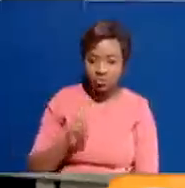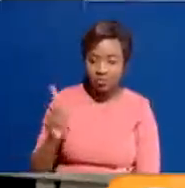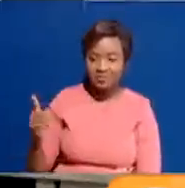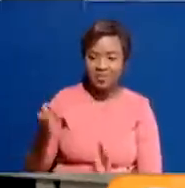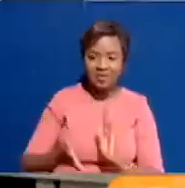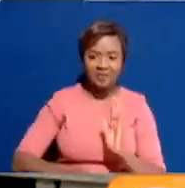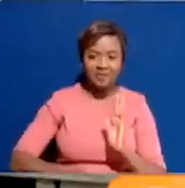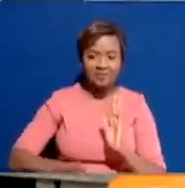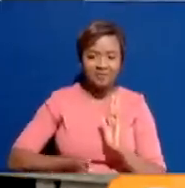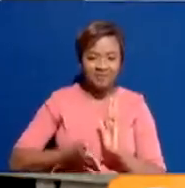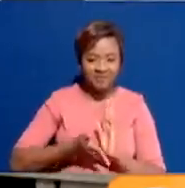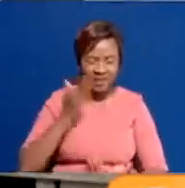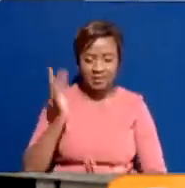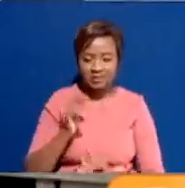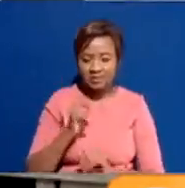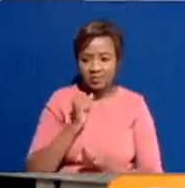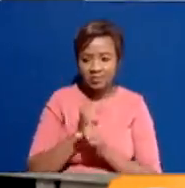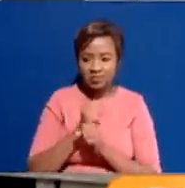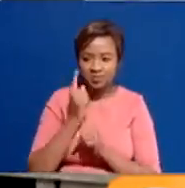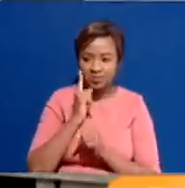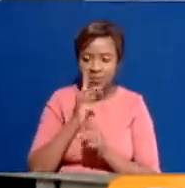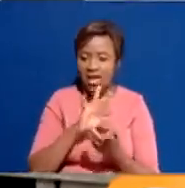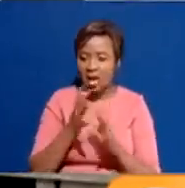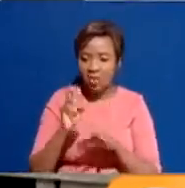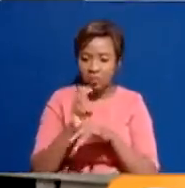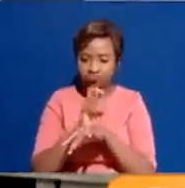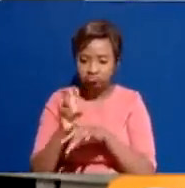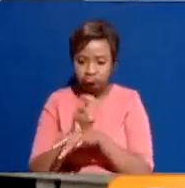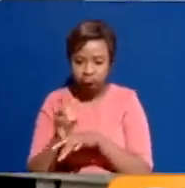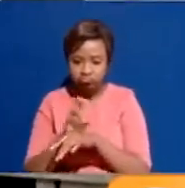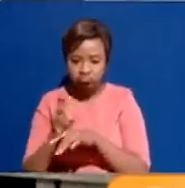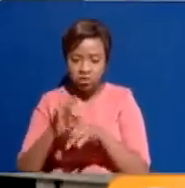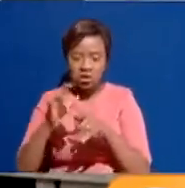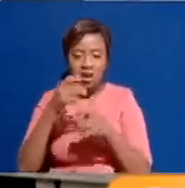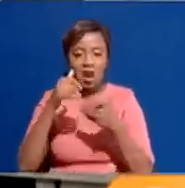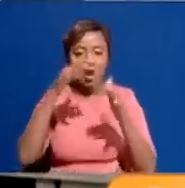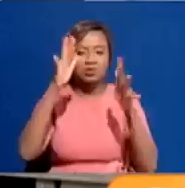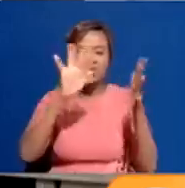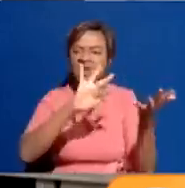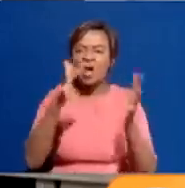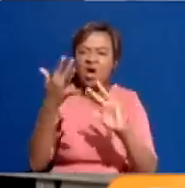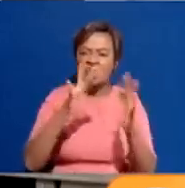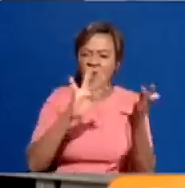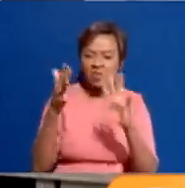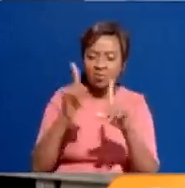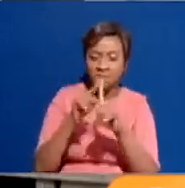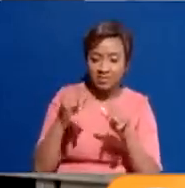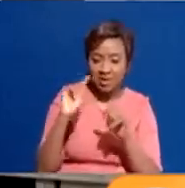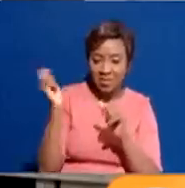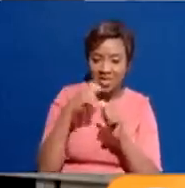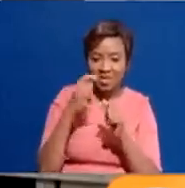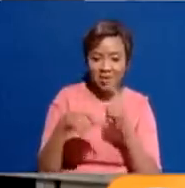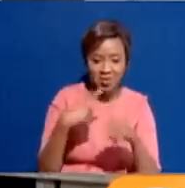in the investment of a constellation of Earth observation satellites set to be launched over time as Kenya spurs its growth